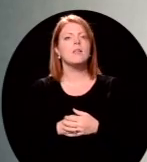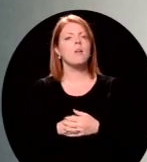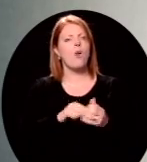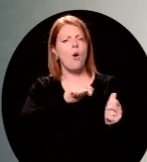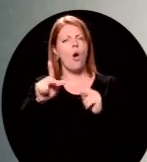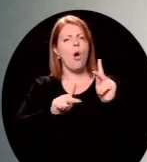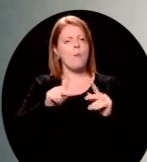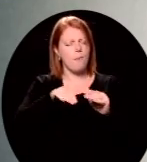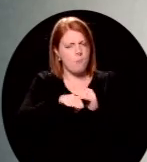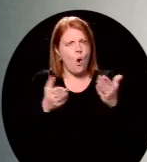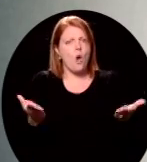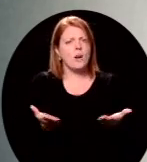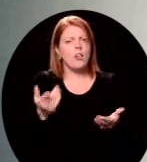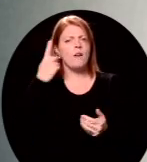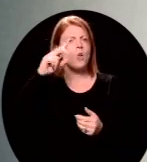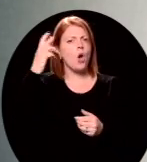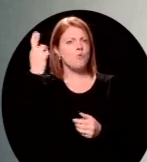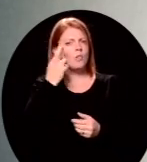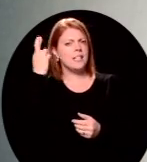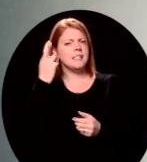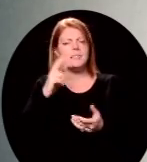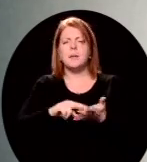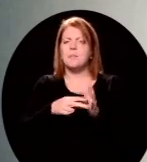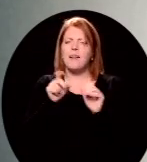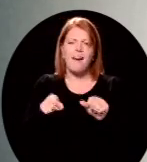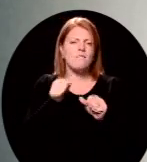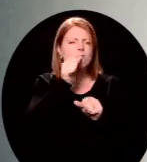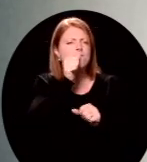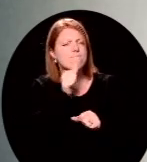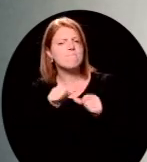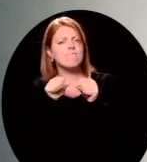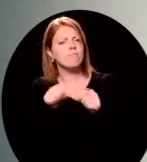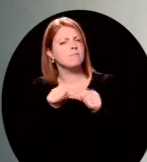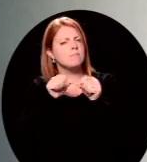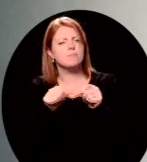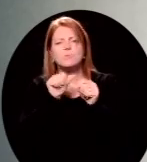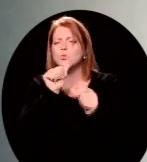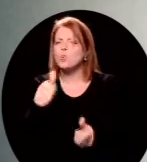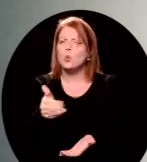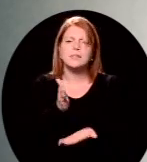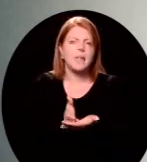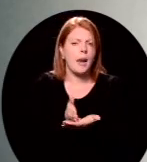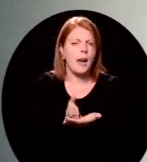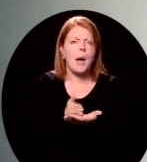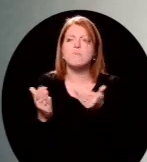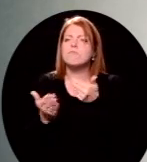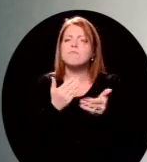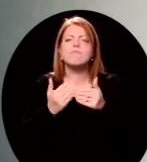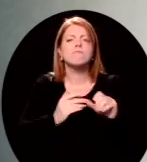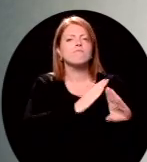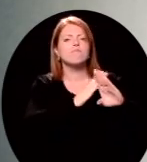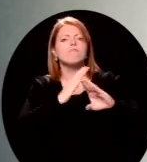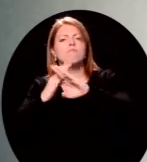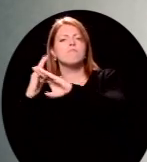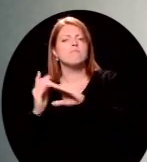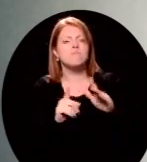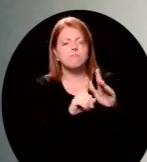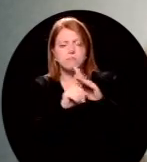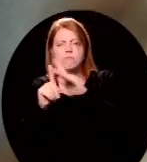You're born for a reason, Push, keep pushing, don't quit. Whatever hard comes at